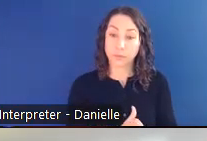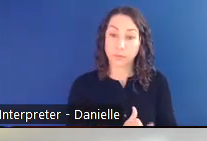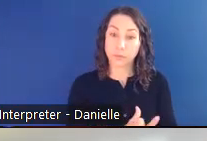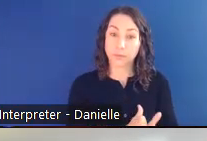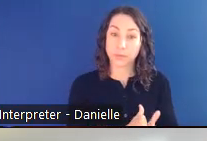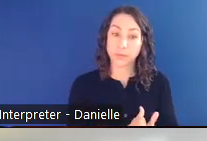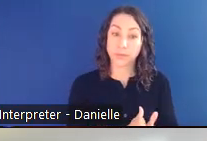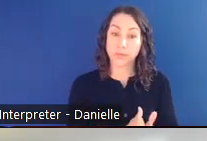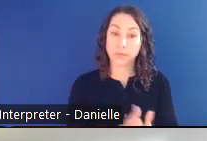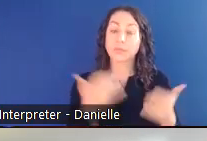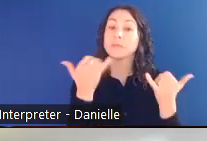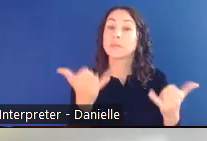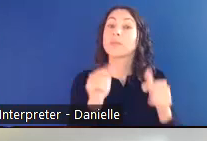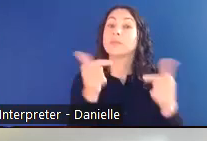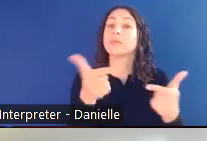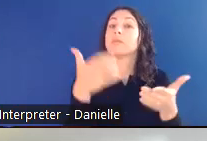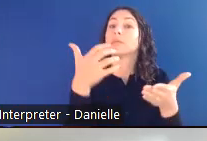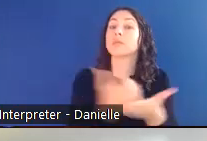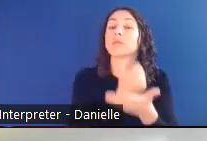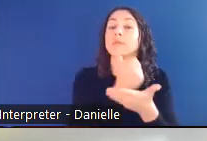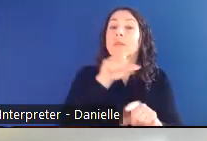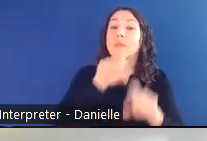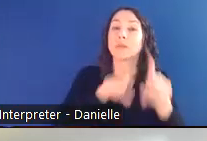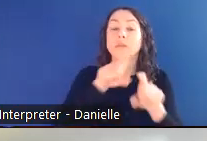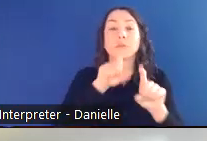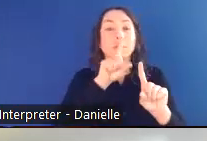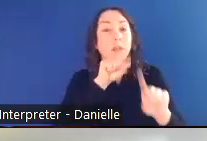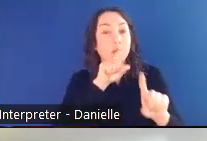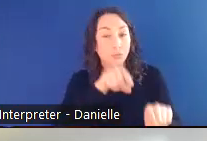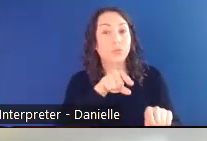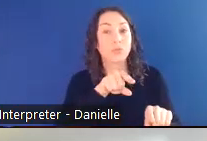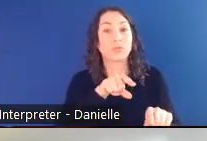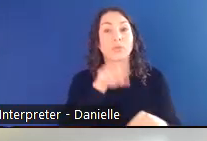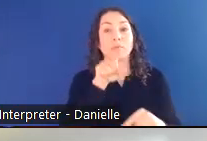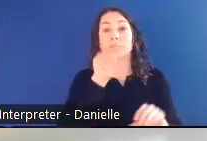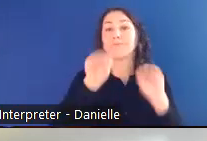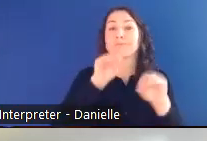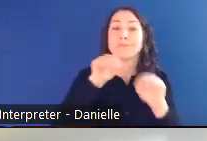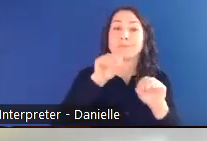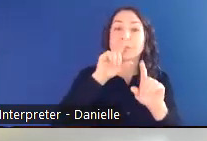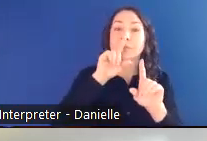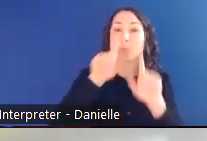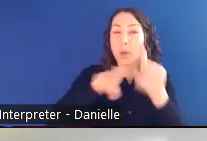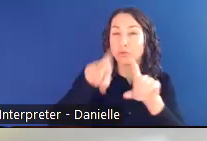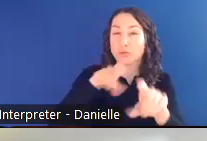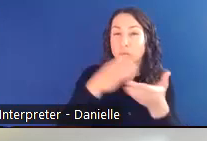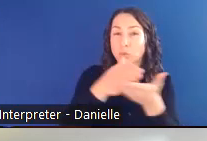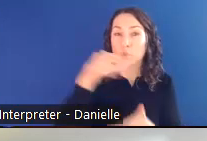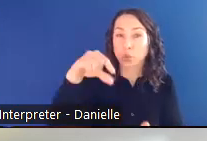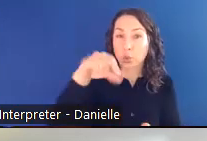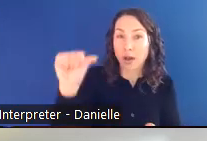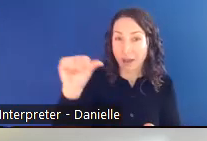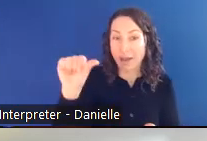Now we will take some time to answer questions that we have been receiving through our Q&A feature. Again, if you would like to submit a question,